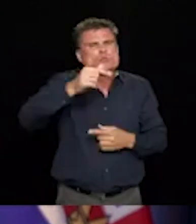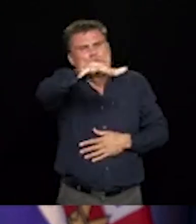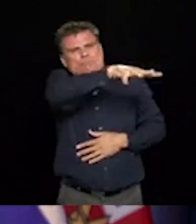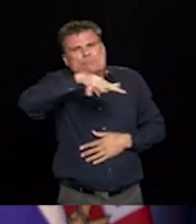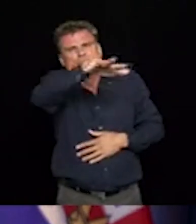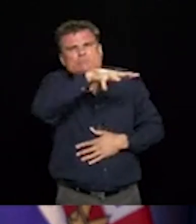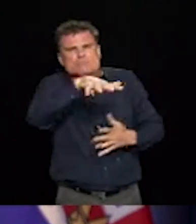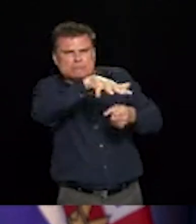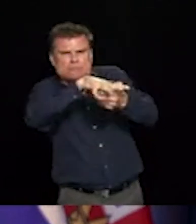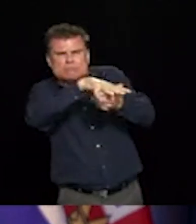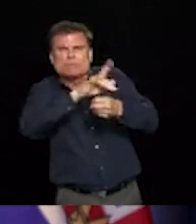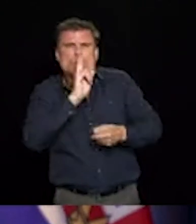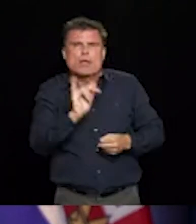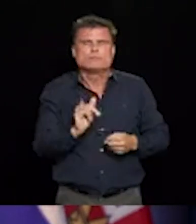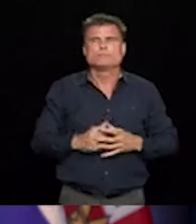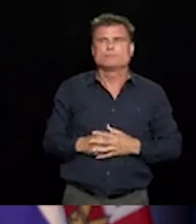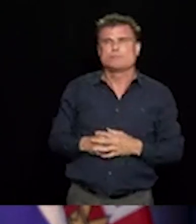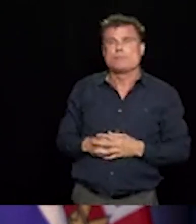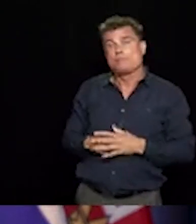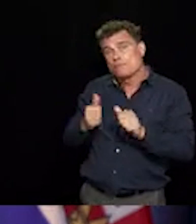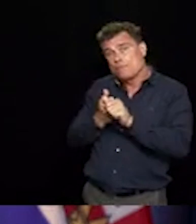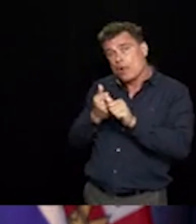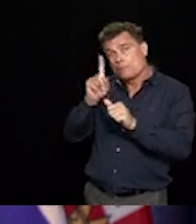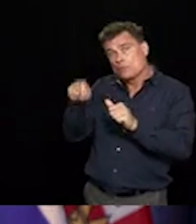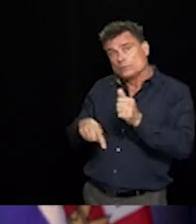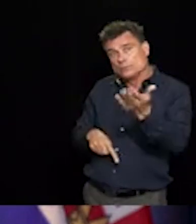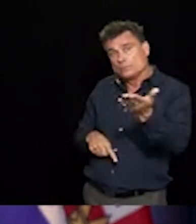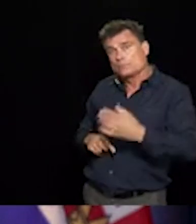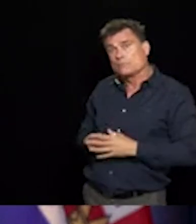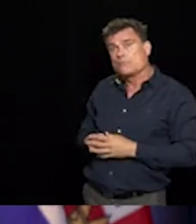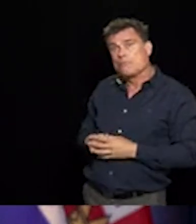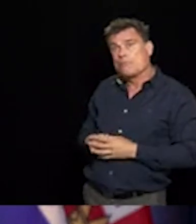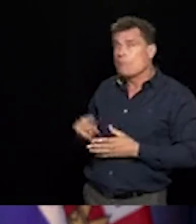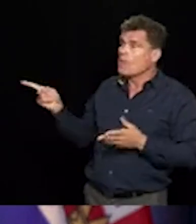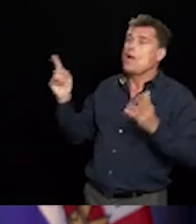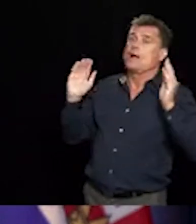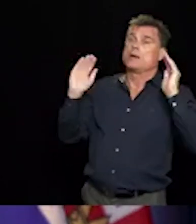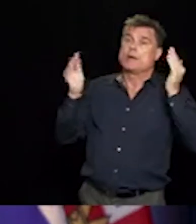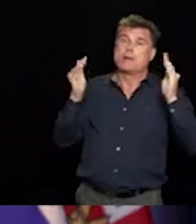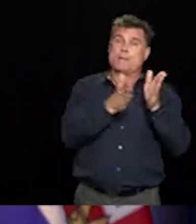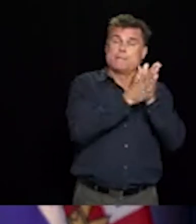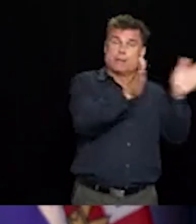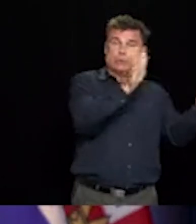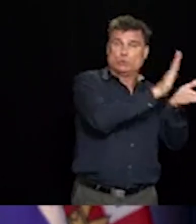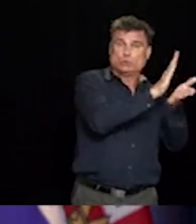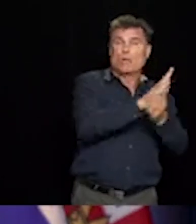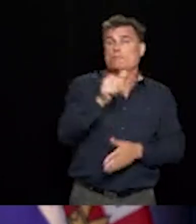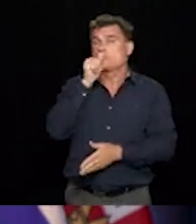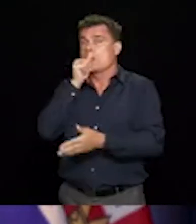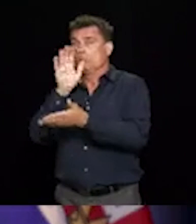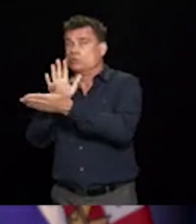Is there any difference on the guidance for that between public schools and private schools? I've heard that some private schools